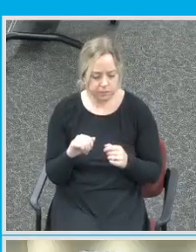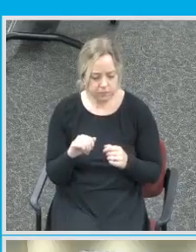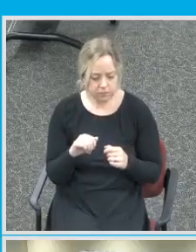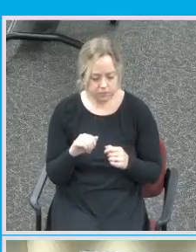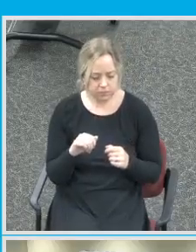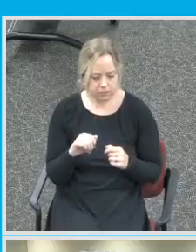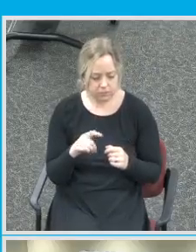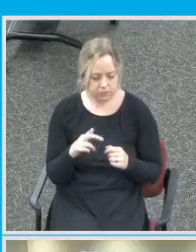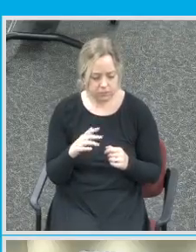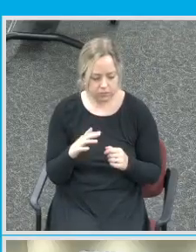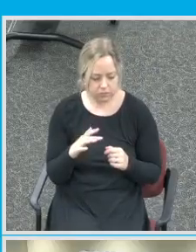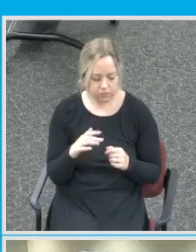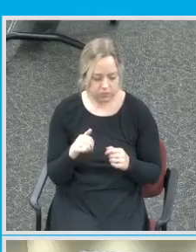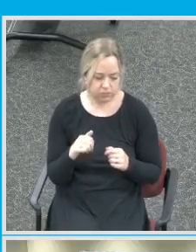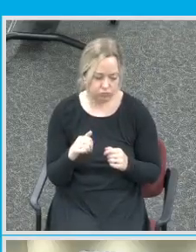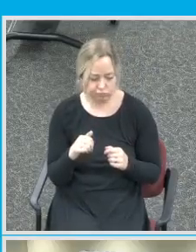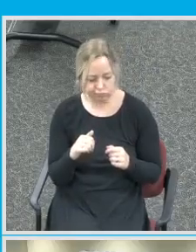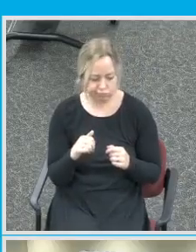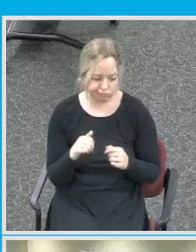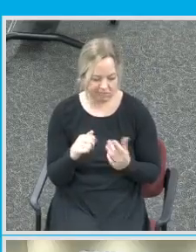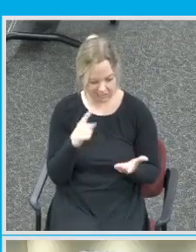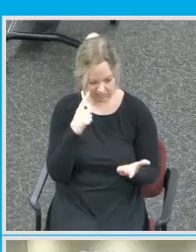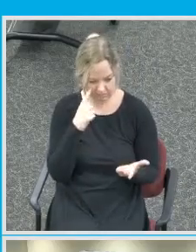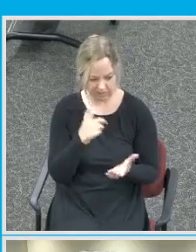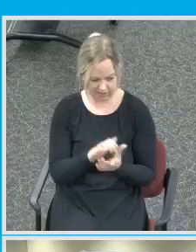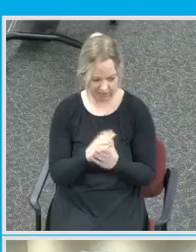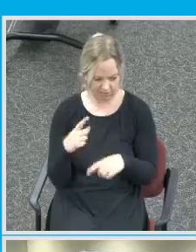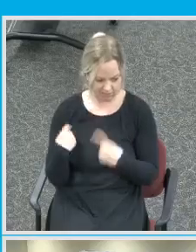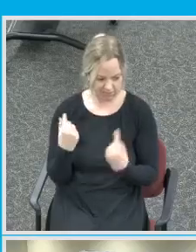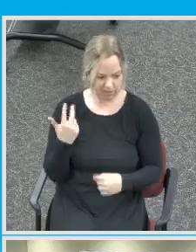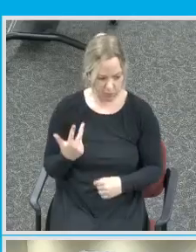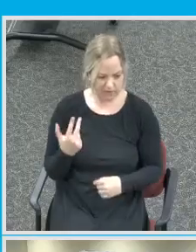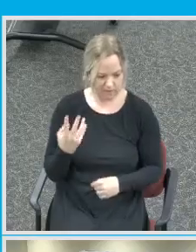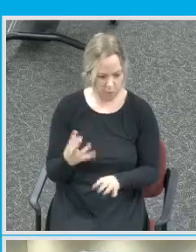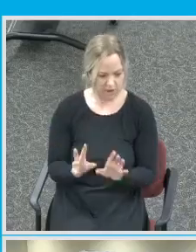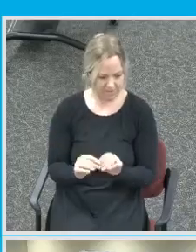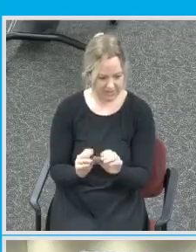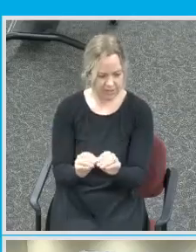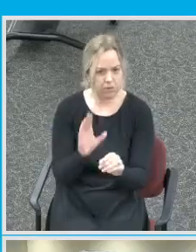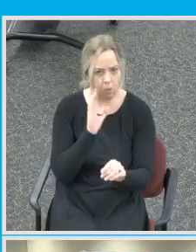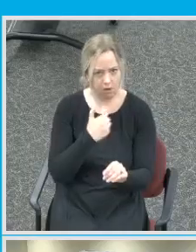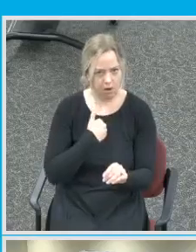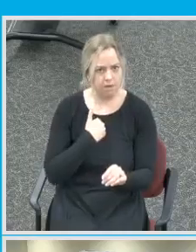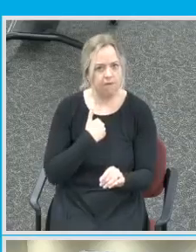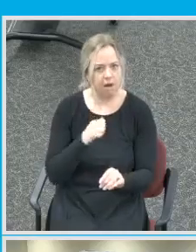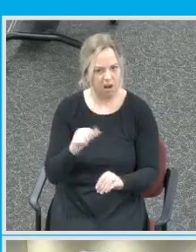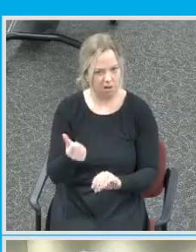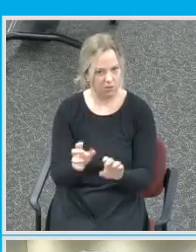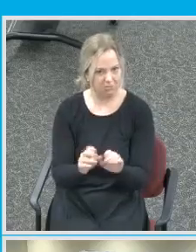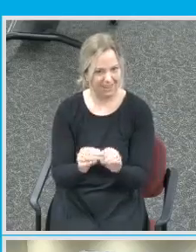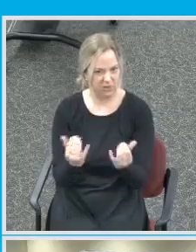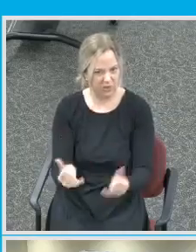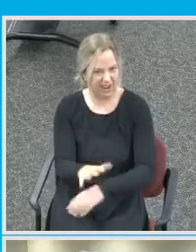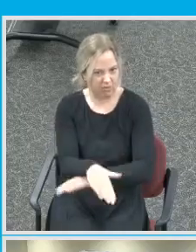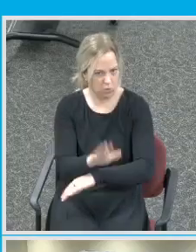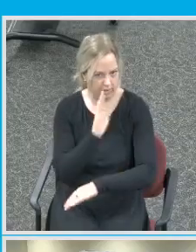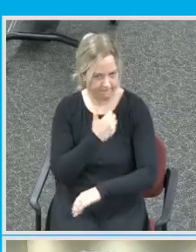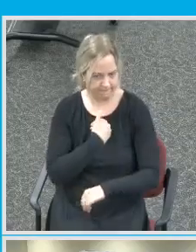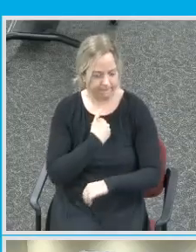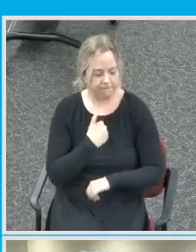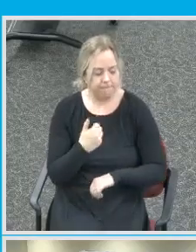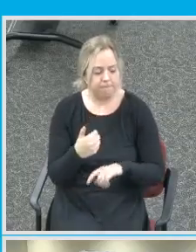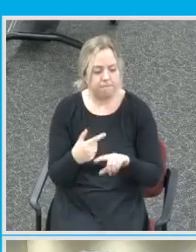I think we've had 3 or 4 meetings, and then we're having a meeting late afternoon today. But